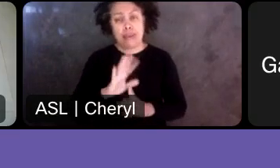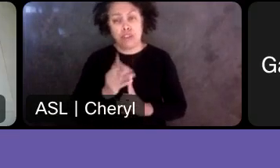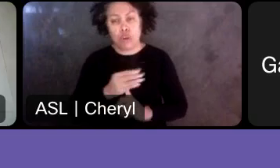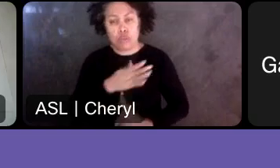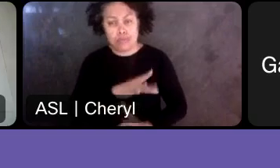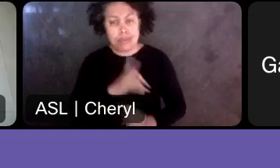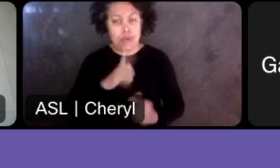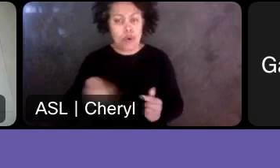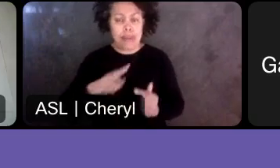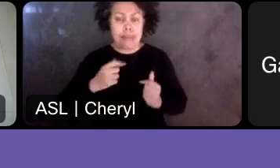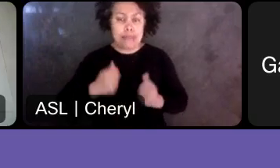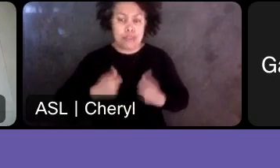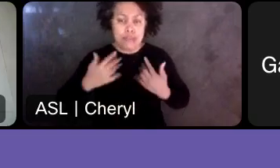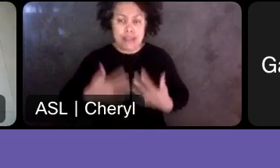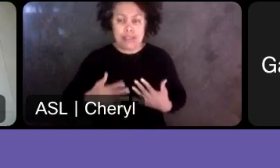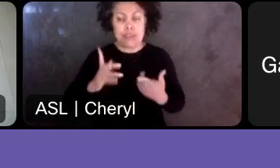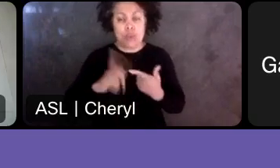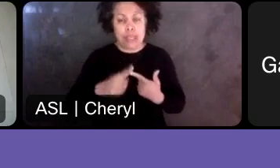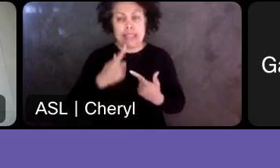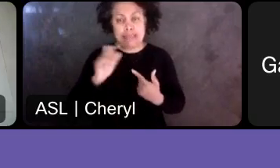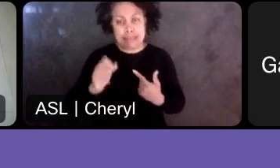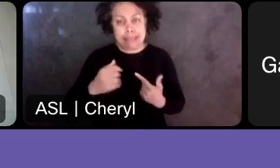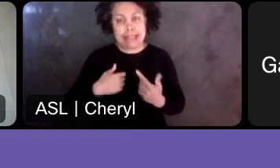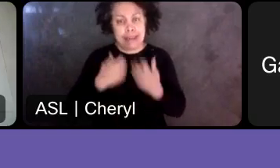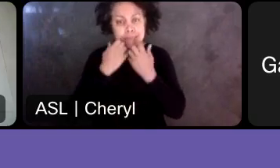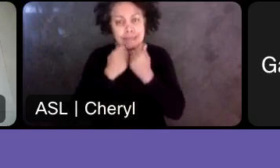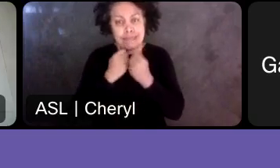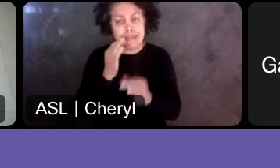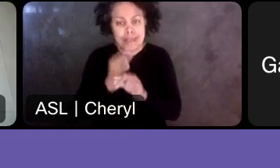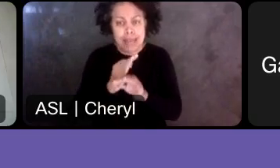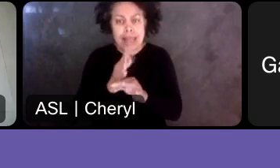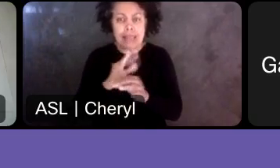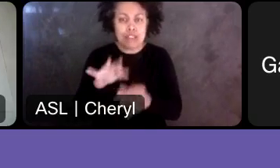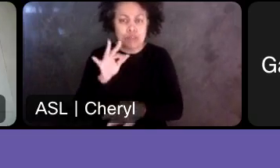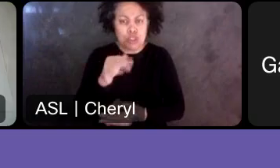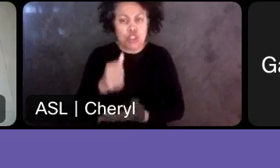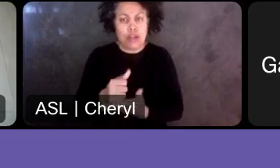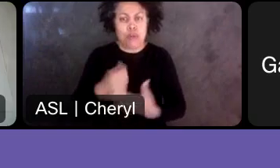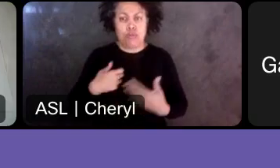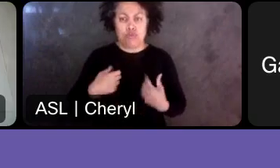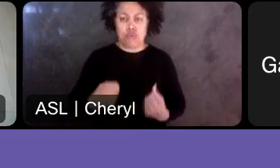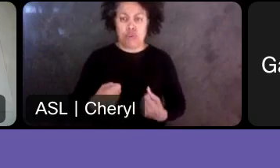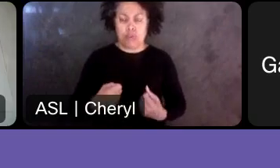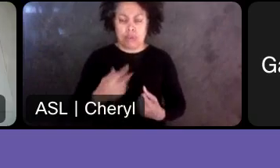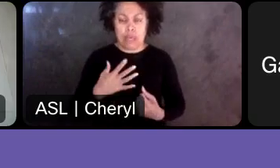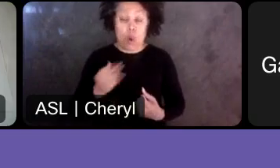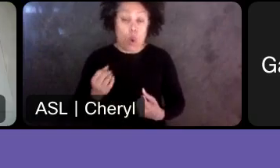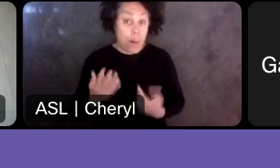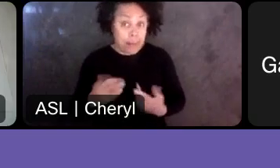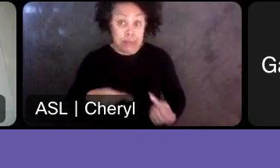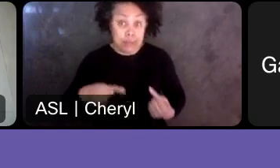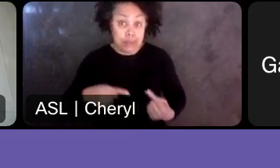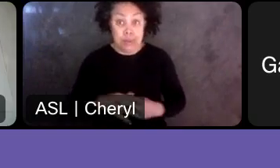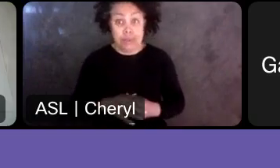survivors who identify faith or spirituality as a source of support or struggle, and to understand how spirituality